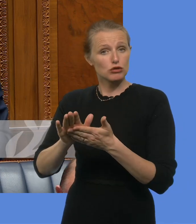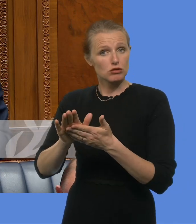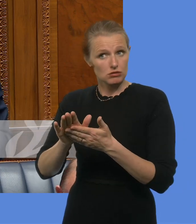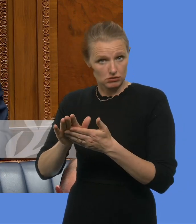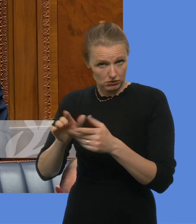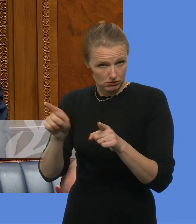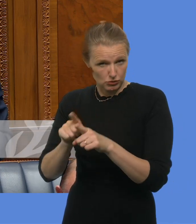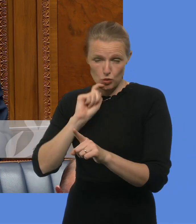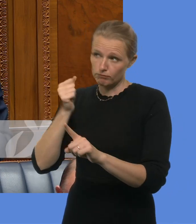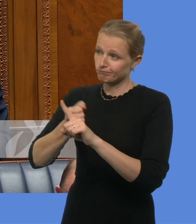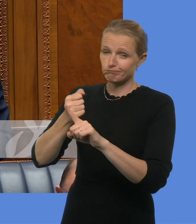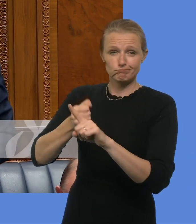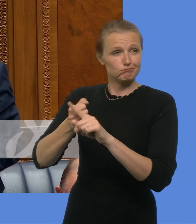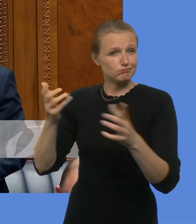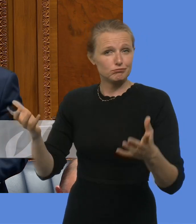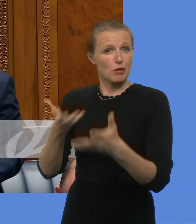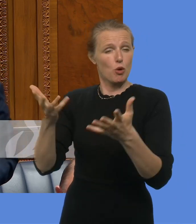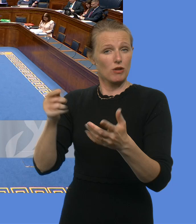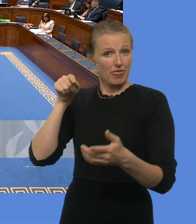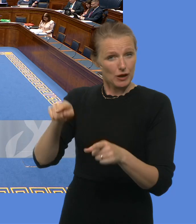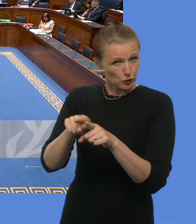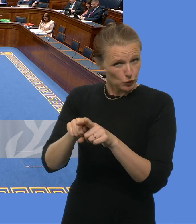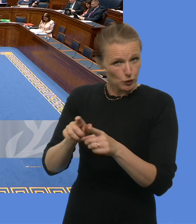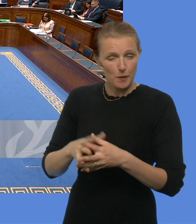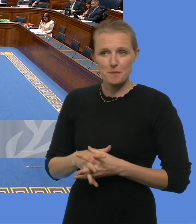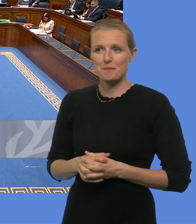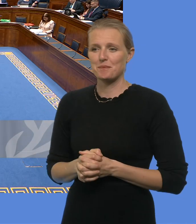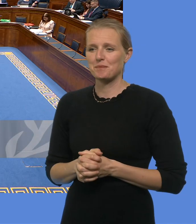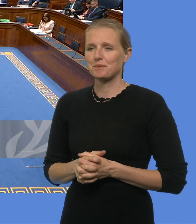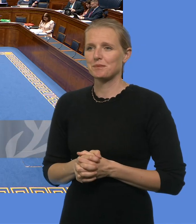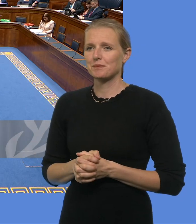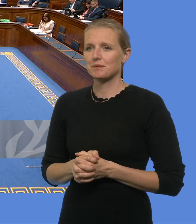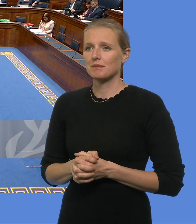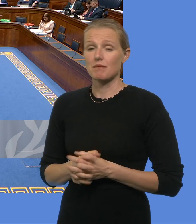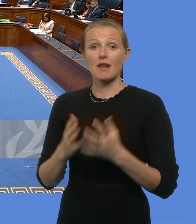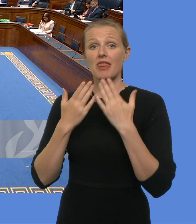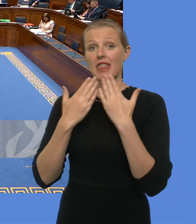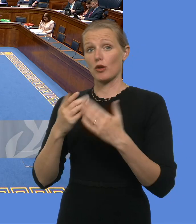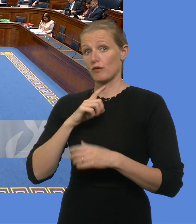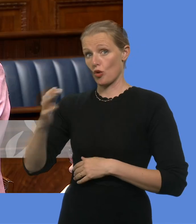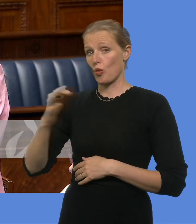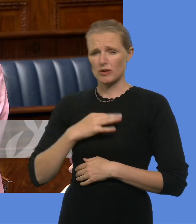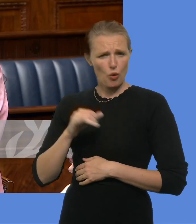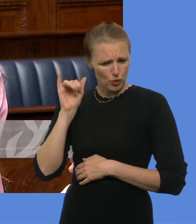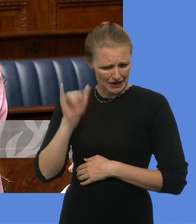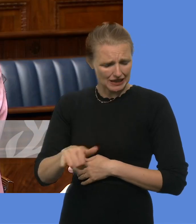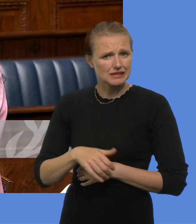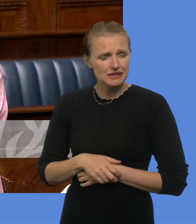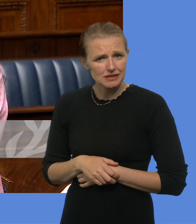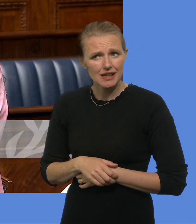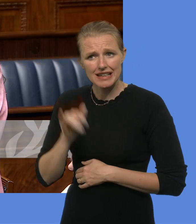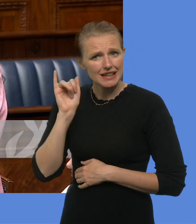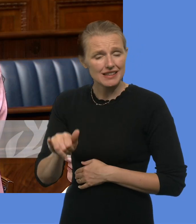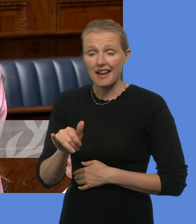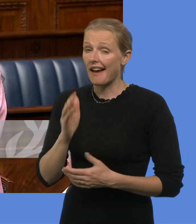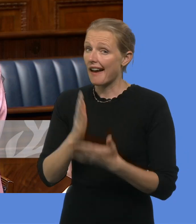the maximum opportunities available to that too? Sir. I thank the member for his question. Absolutely. I think for too